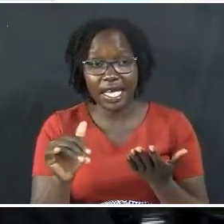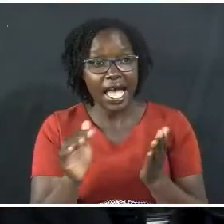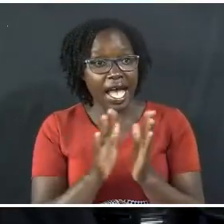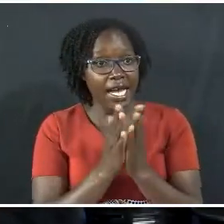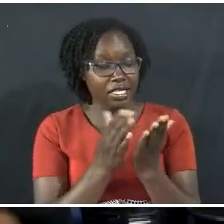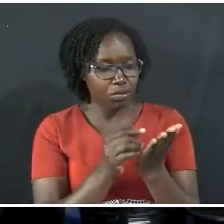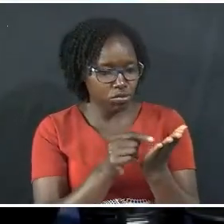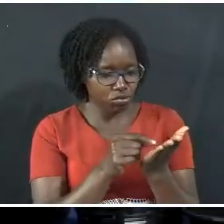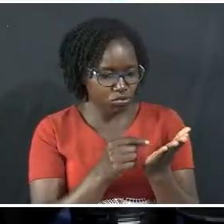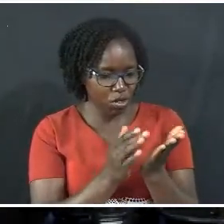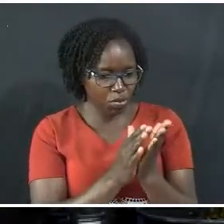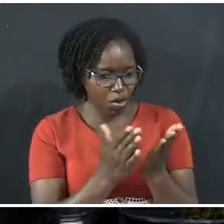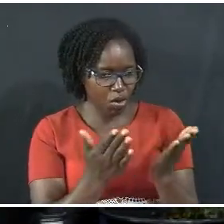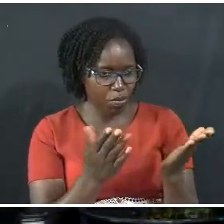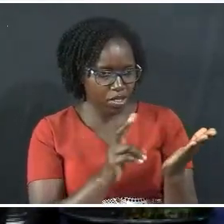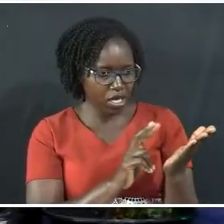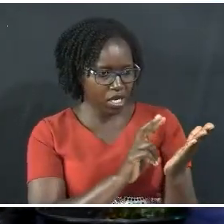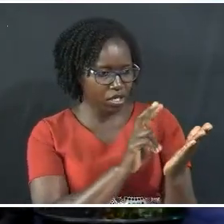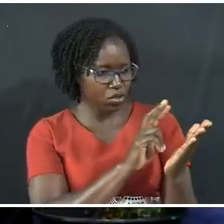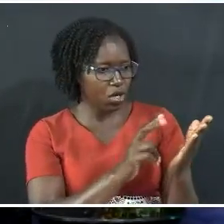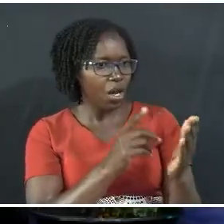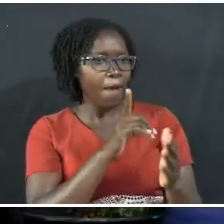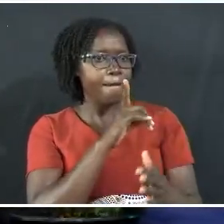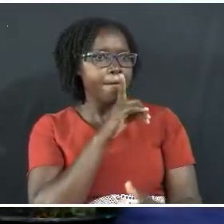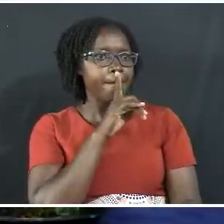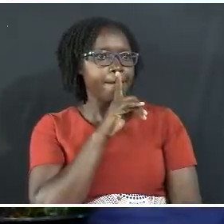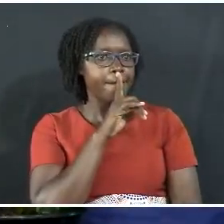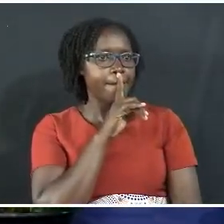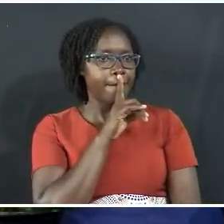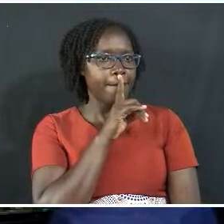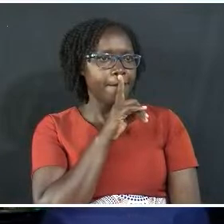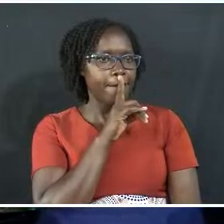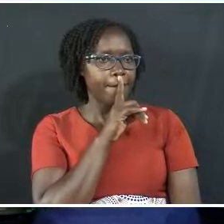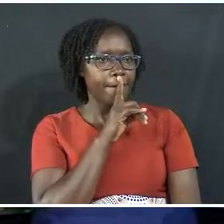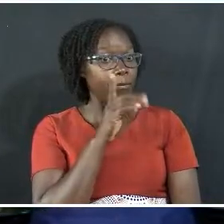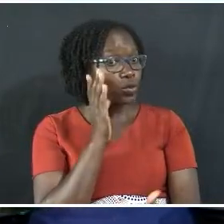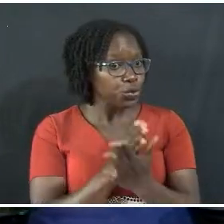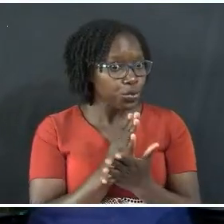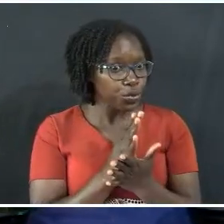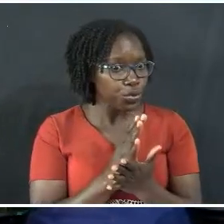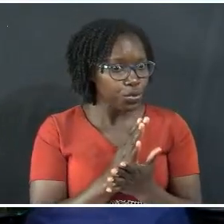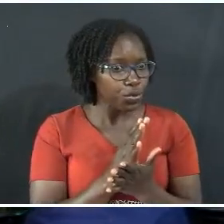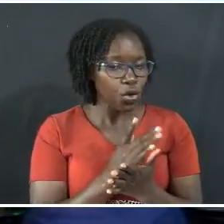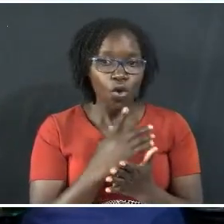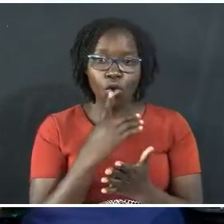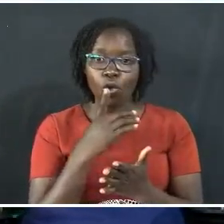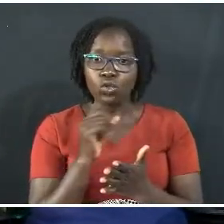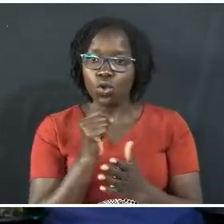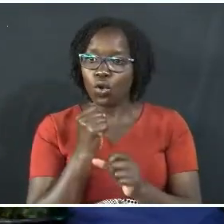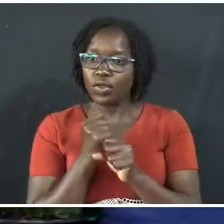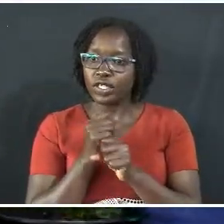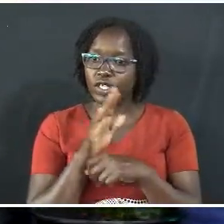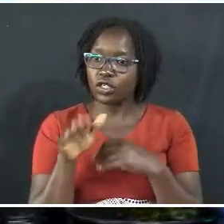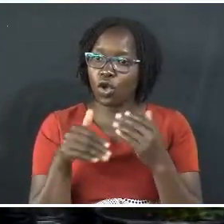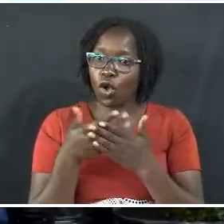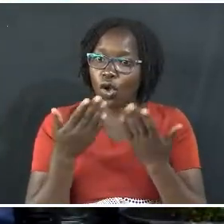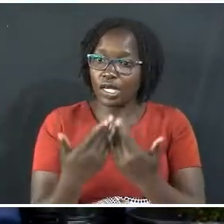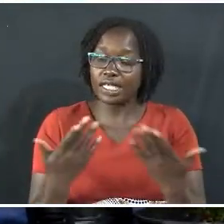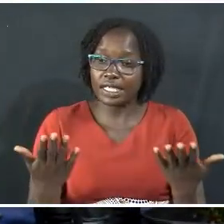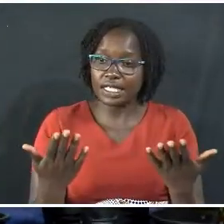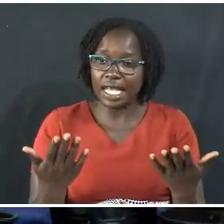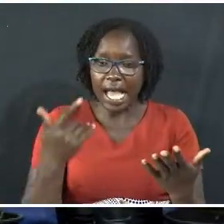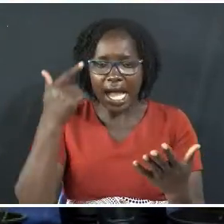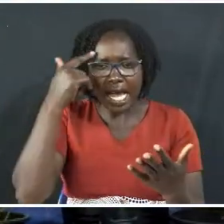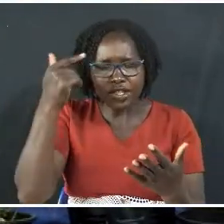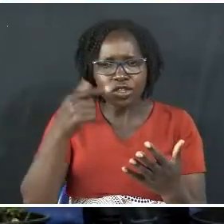will be opened and you will just shut your mouth. Really? So they did all these things? I